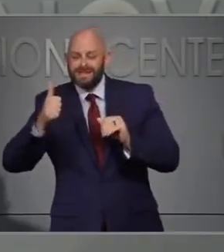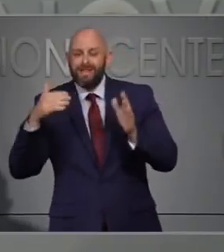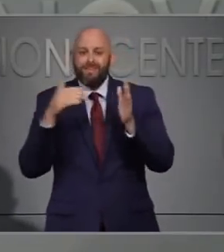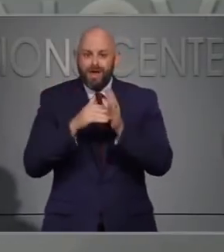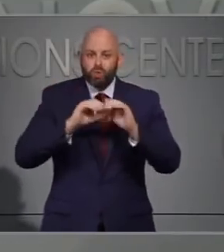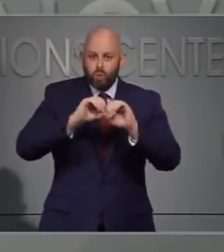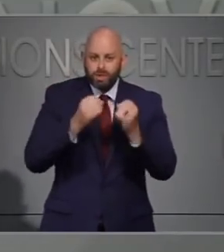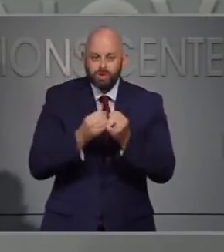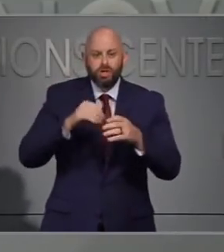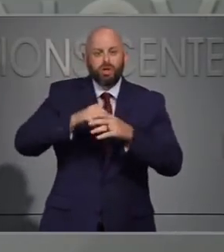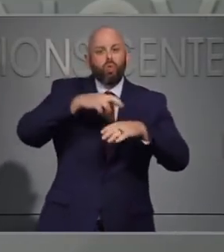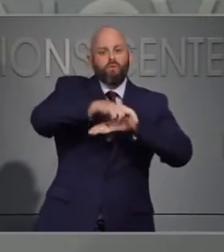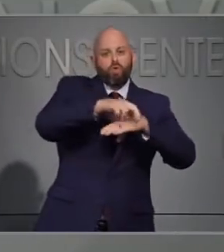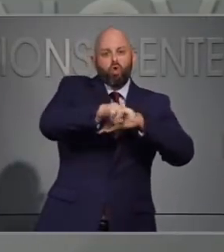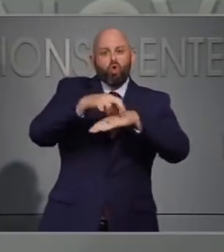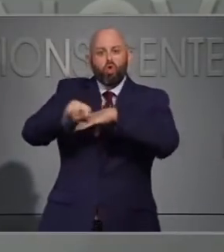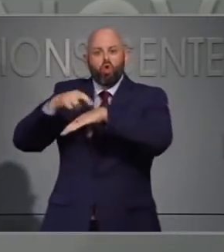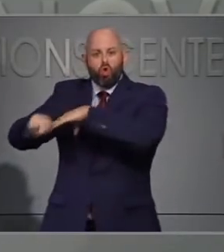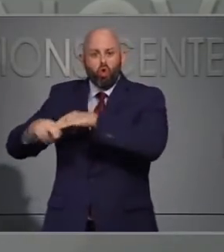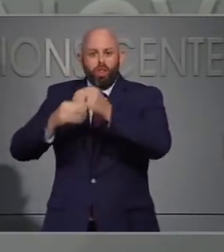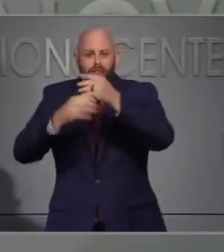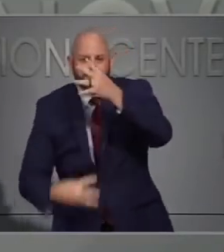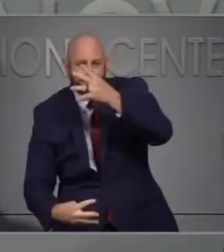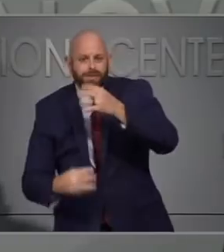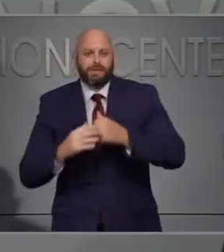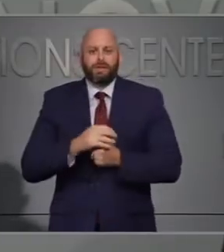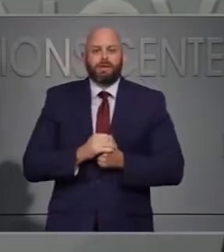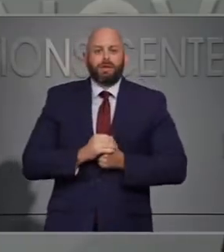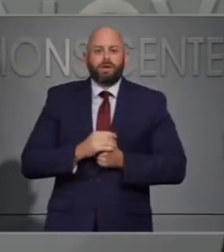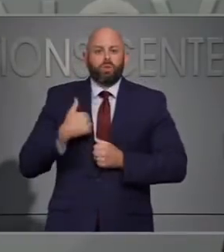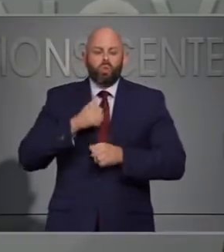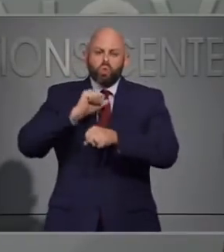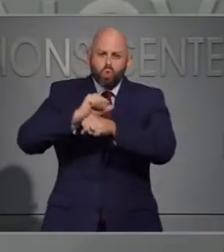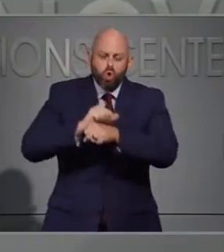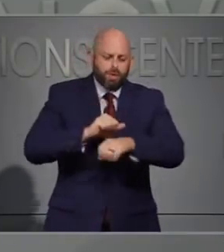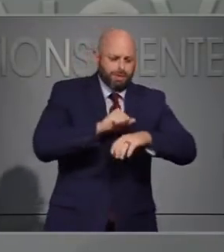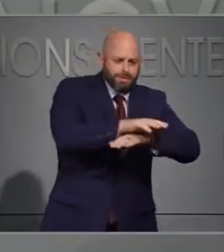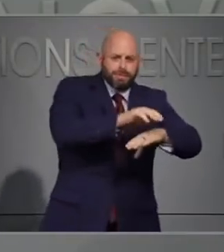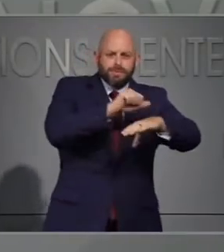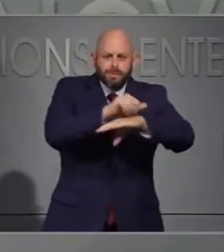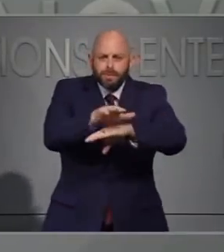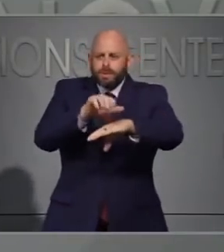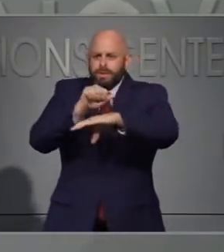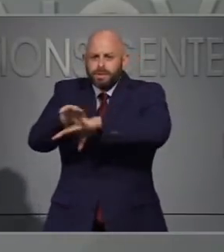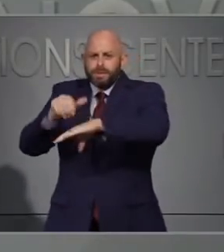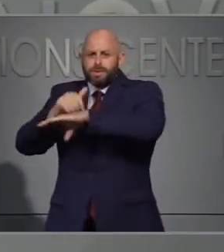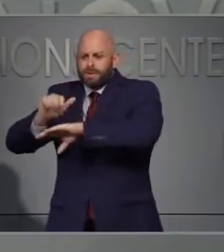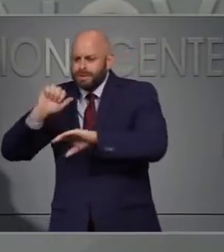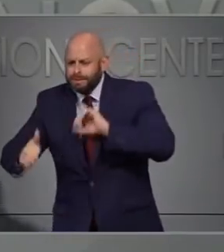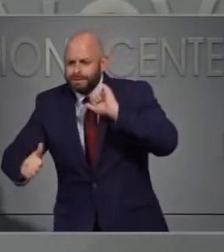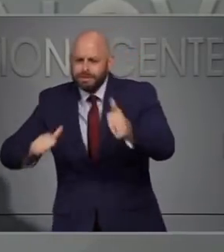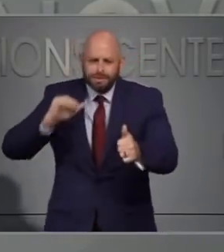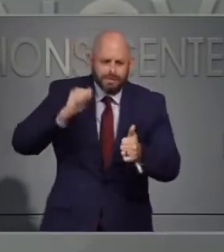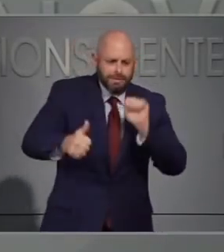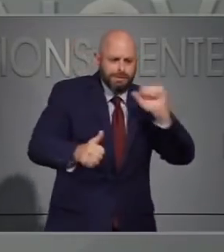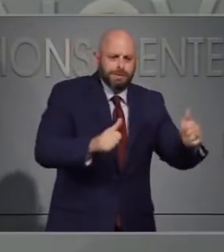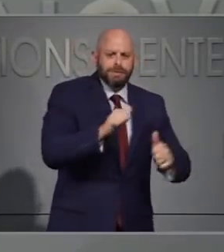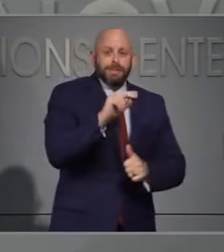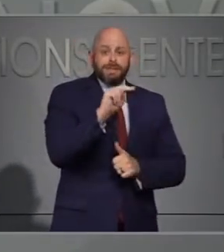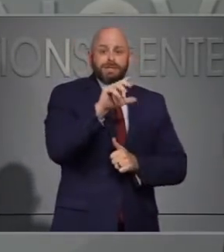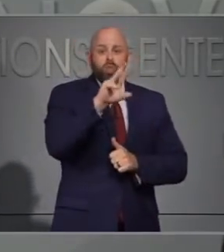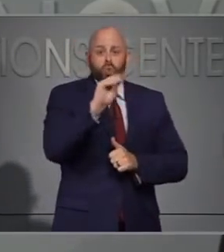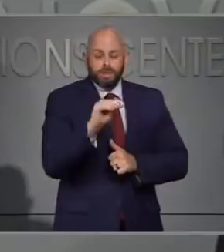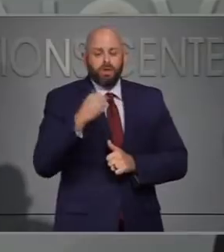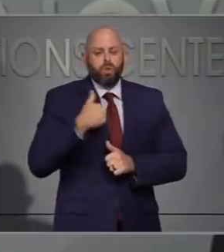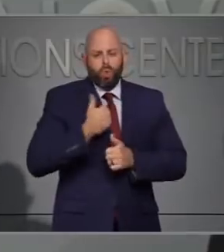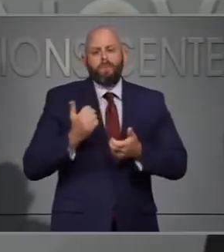referral database. The work to build and deploy NC Care 360 is a result of a private-public